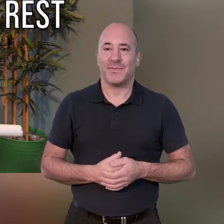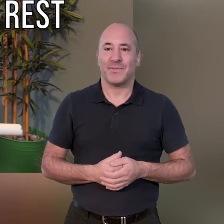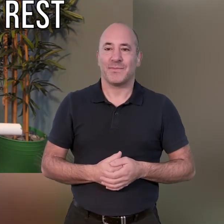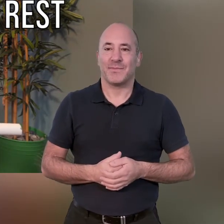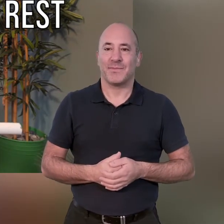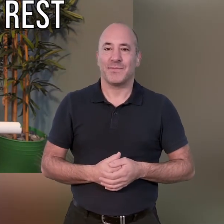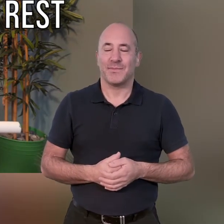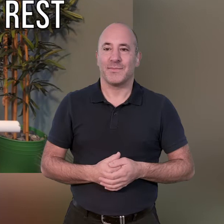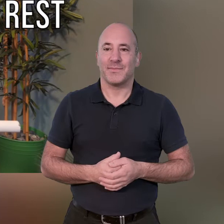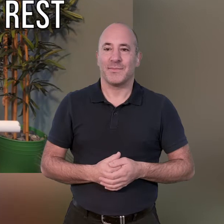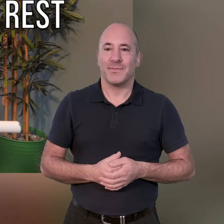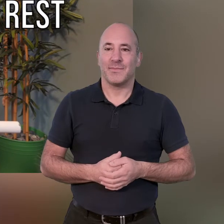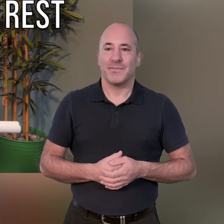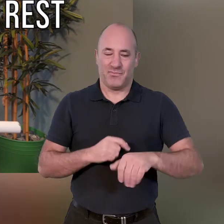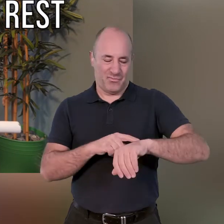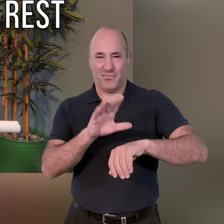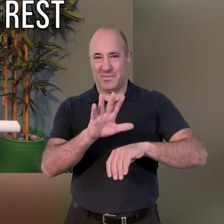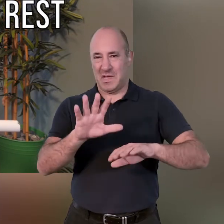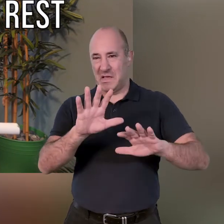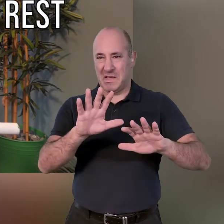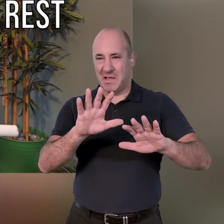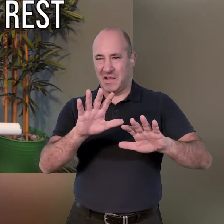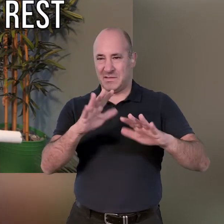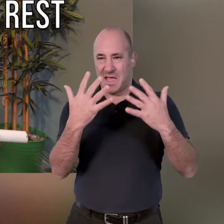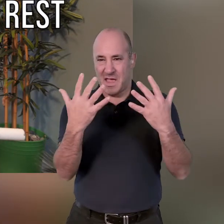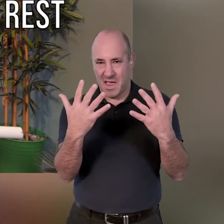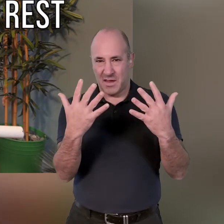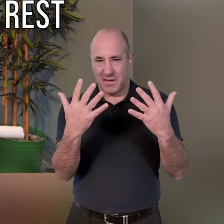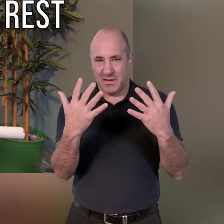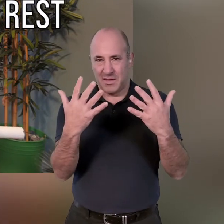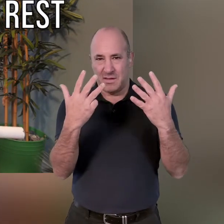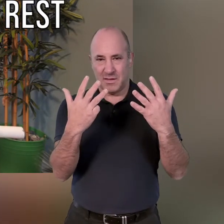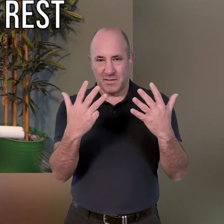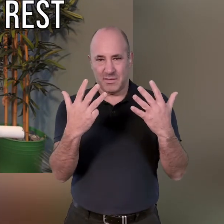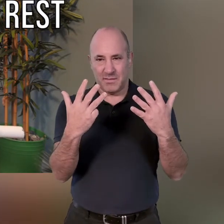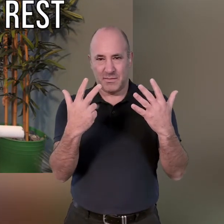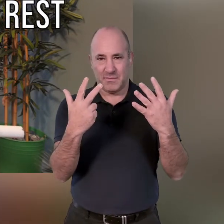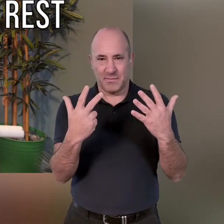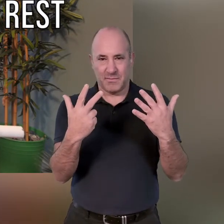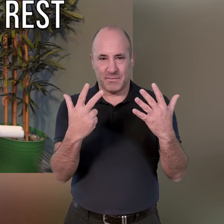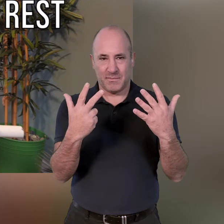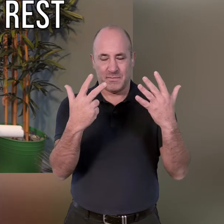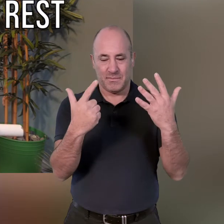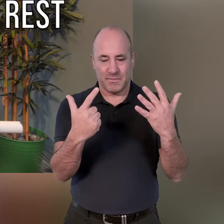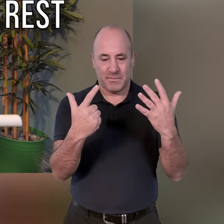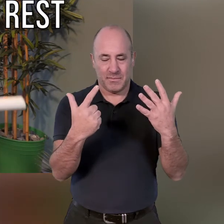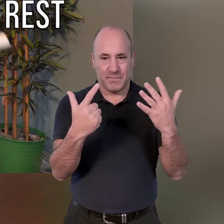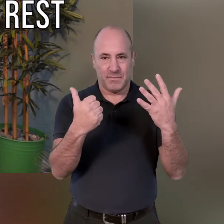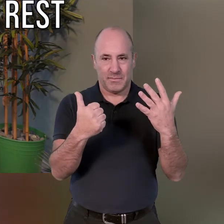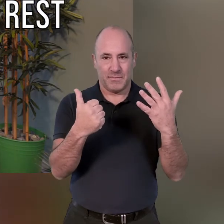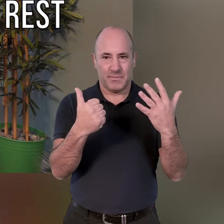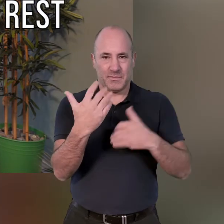Going in about 10 seconds. 9, 8, 7,